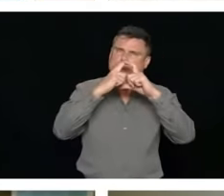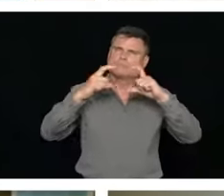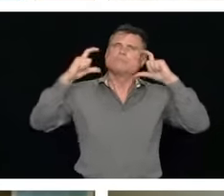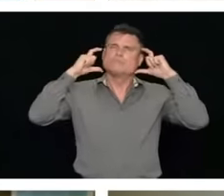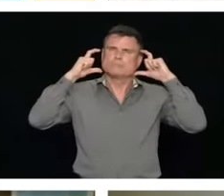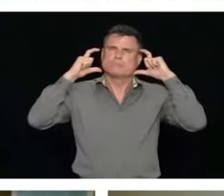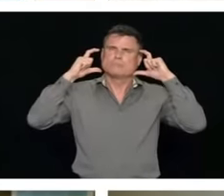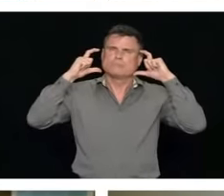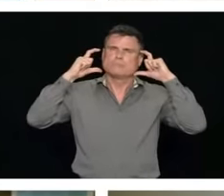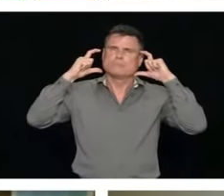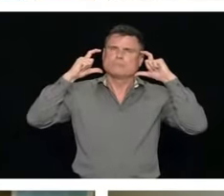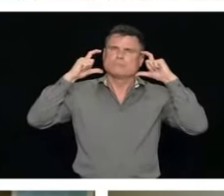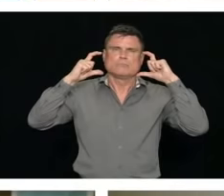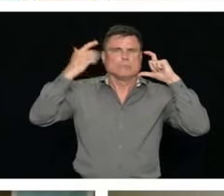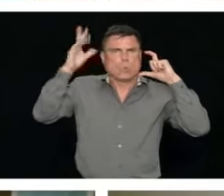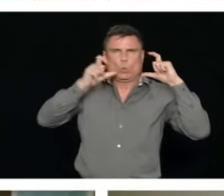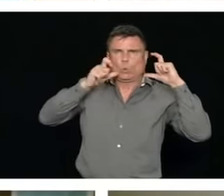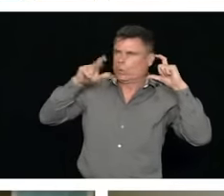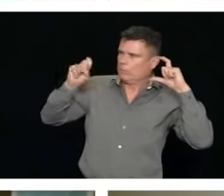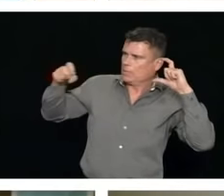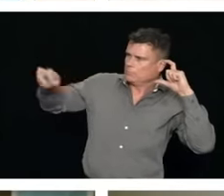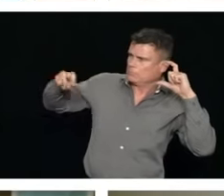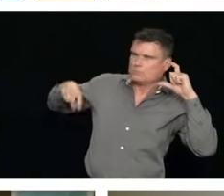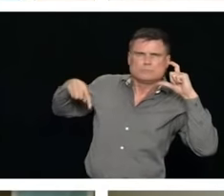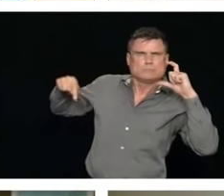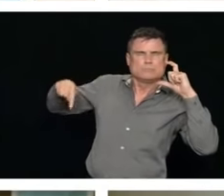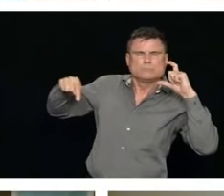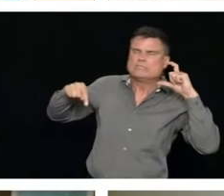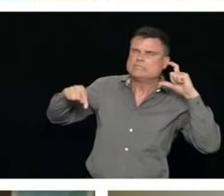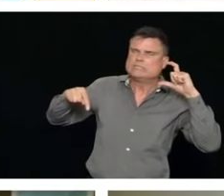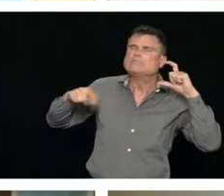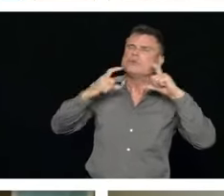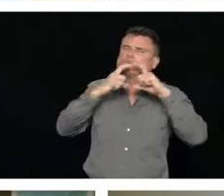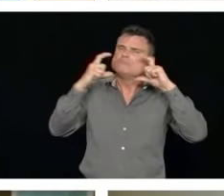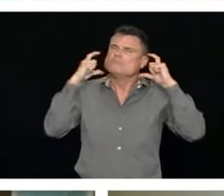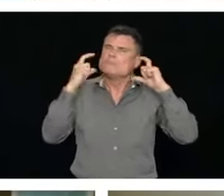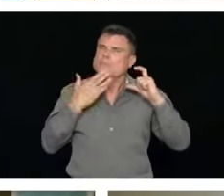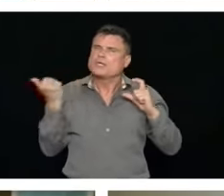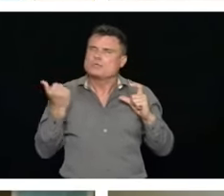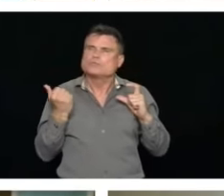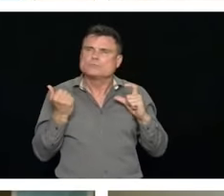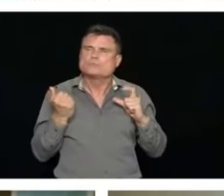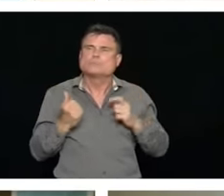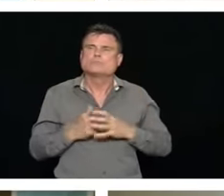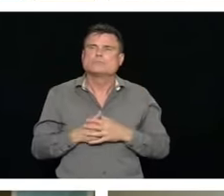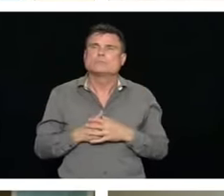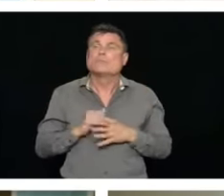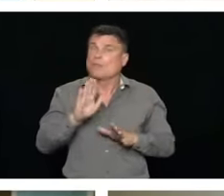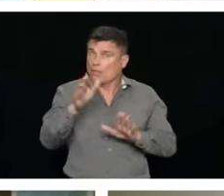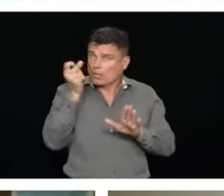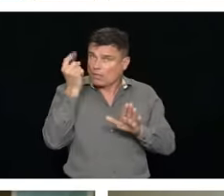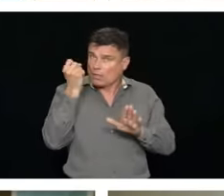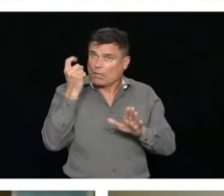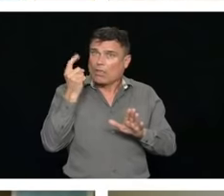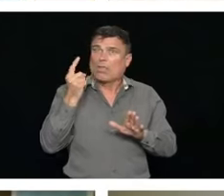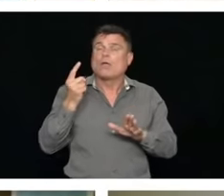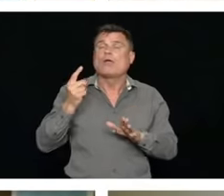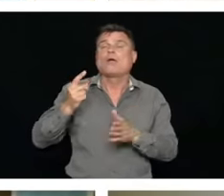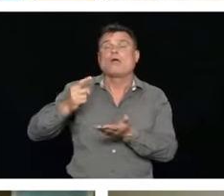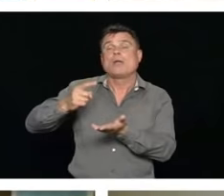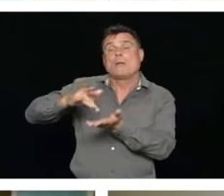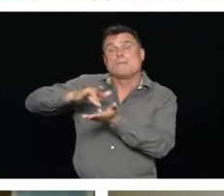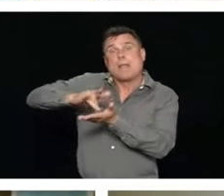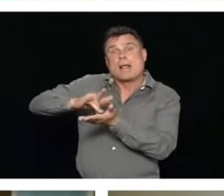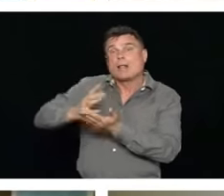personal protective equipment or non-medical mask outside of a healthcare setting really